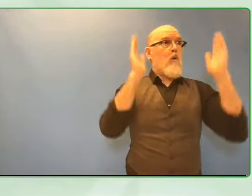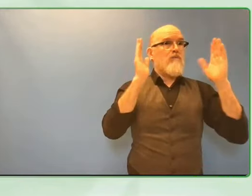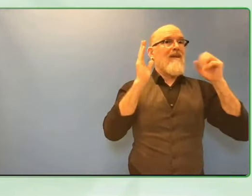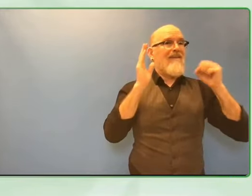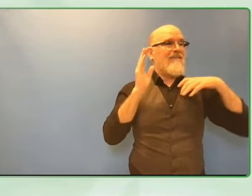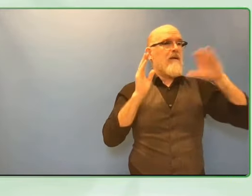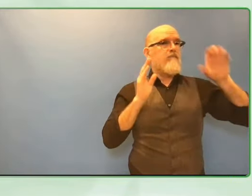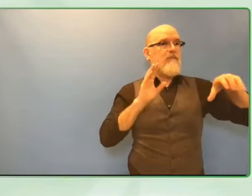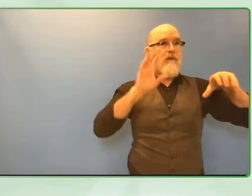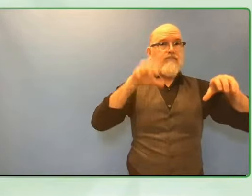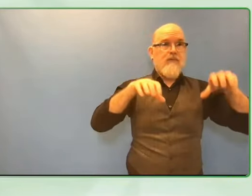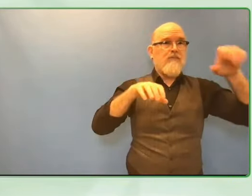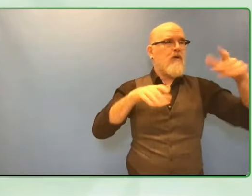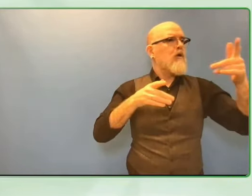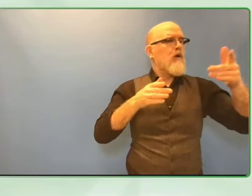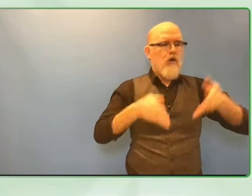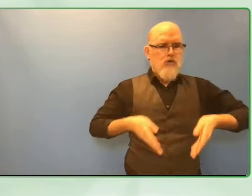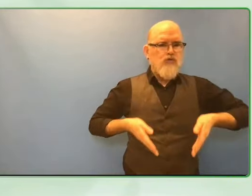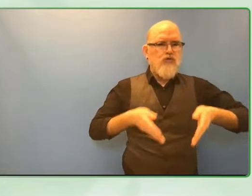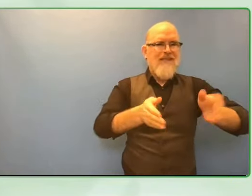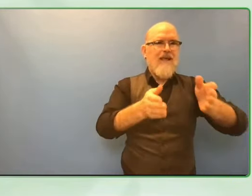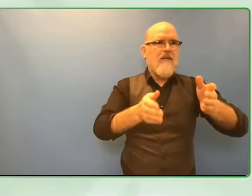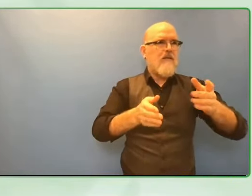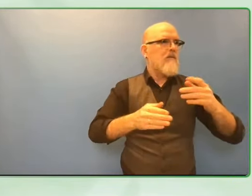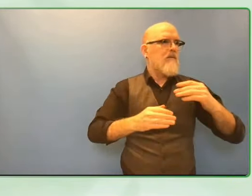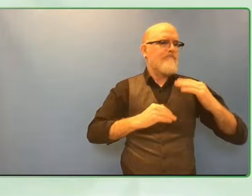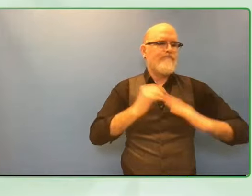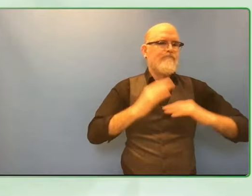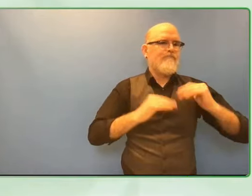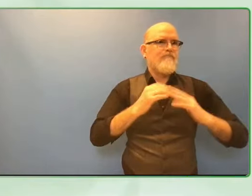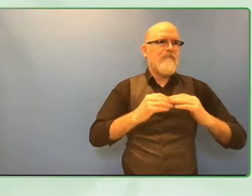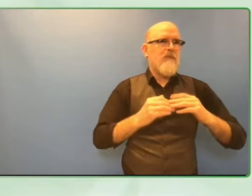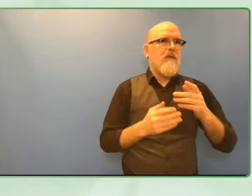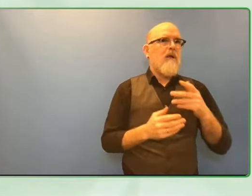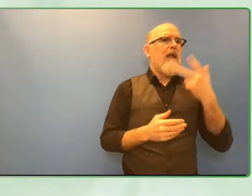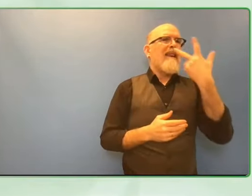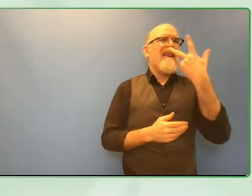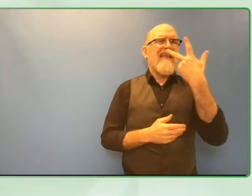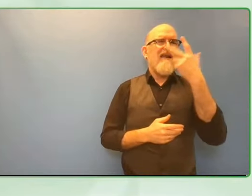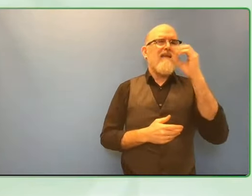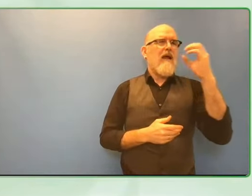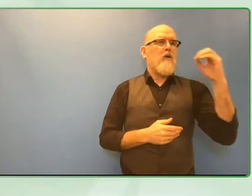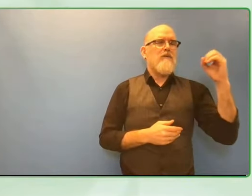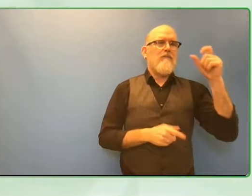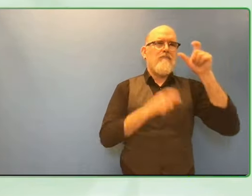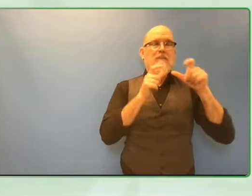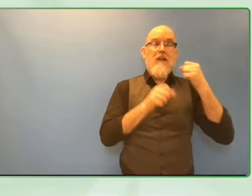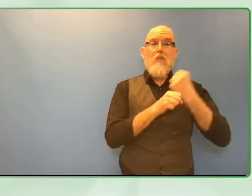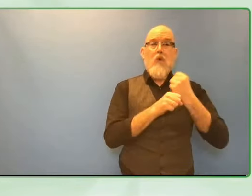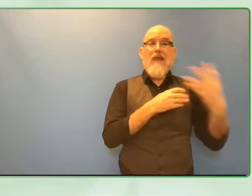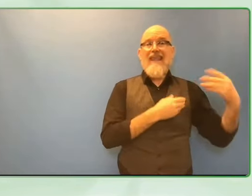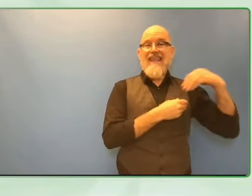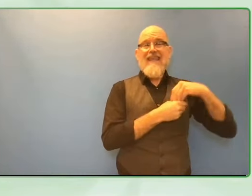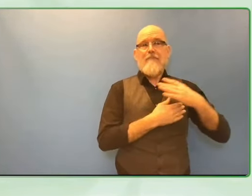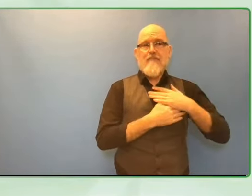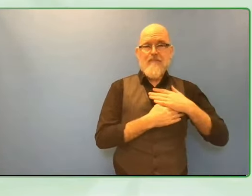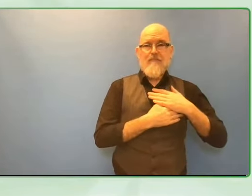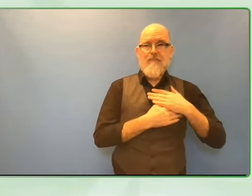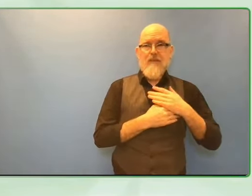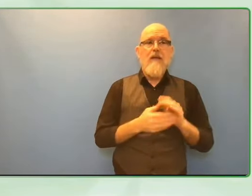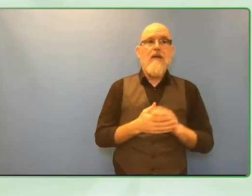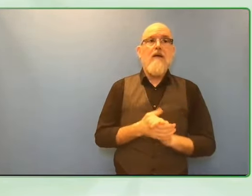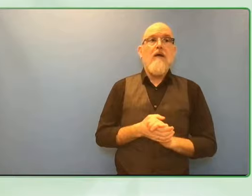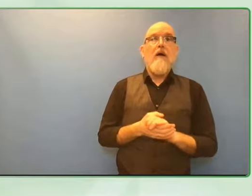have about 3,000 employees. Different kinds of departments,